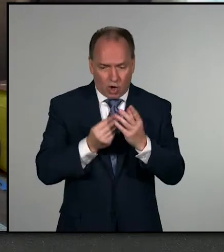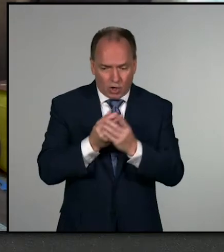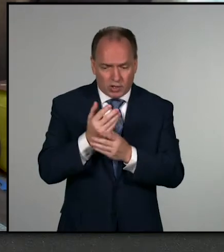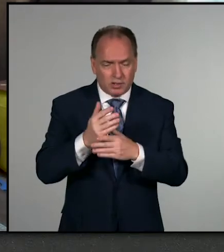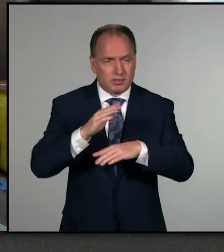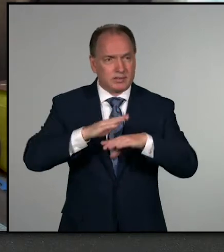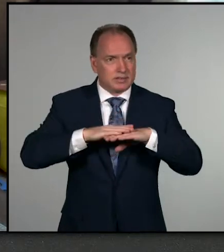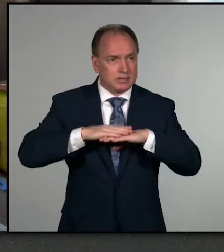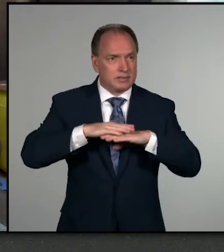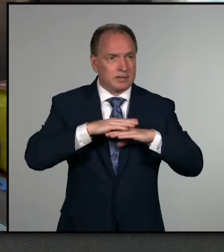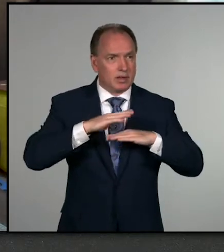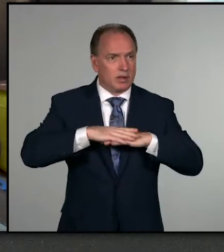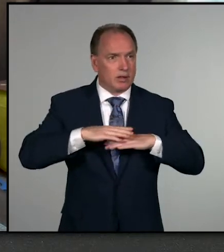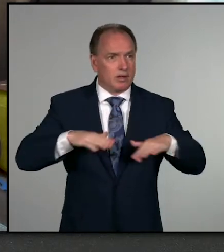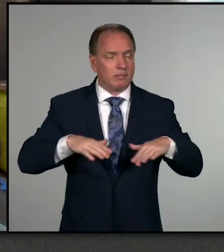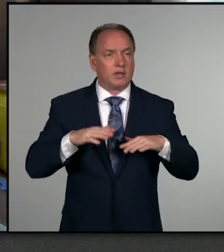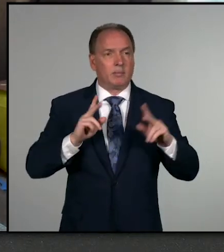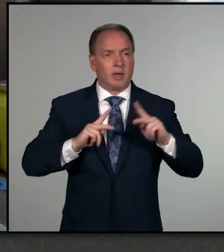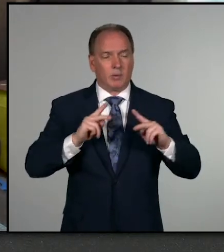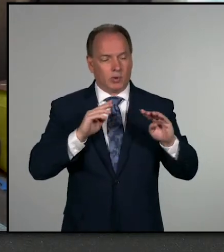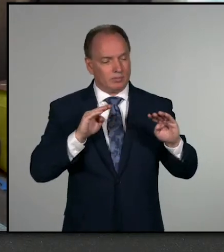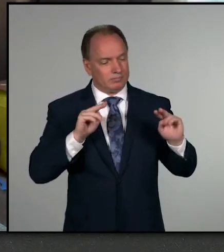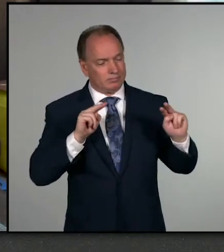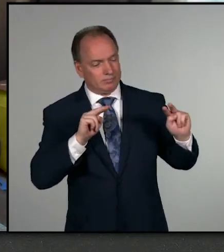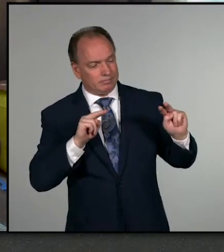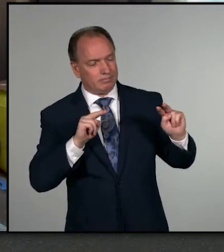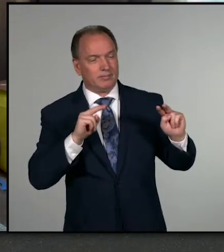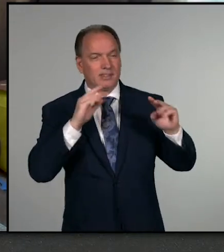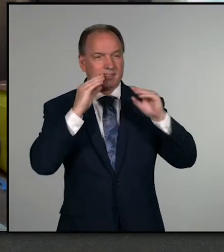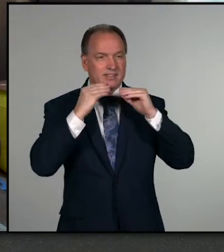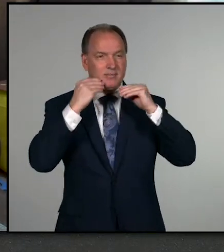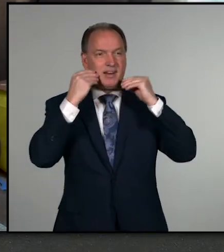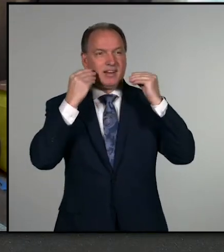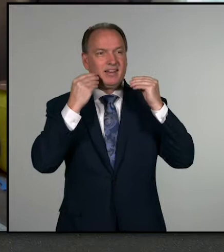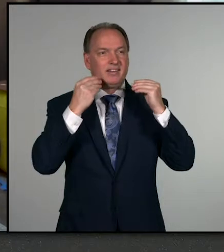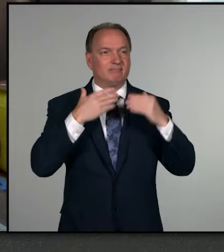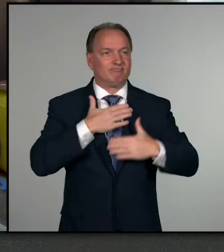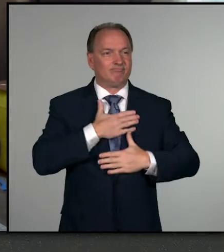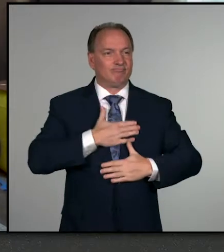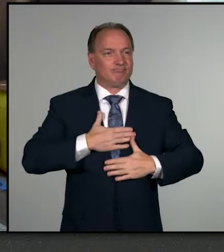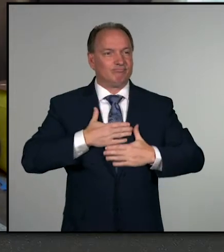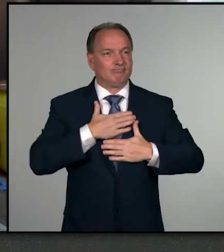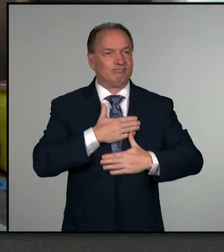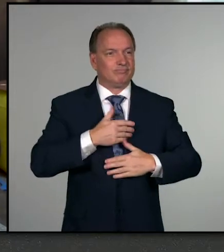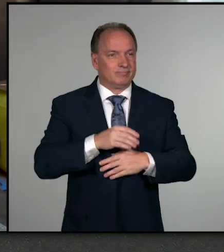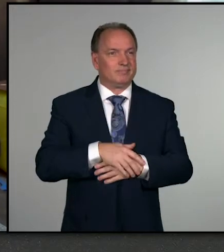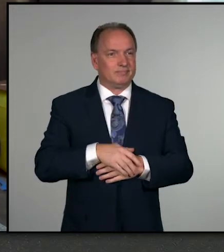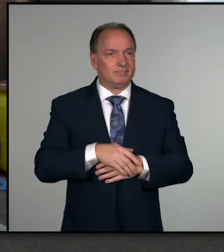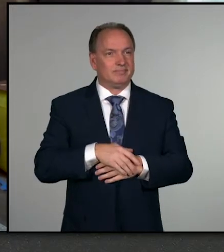Garden sitting on our laps. People smile at us.